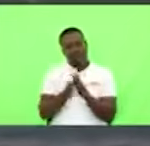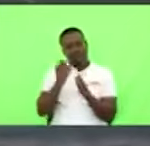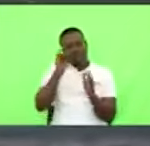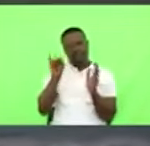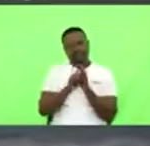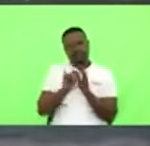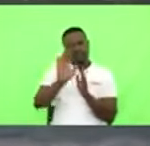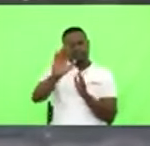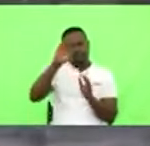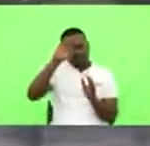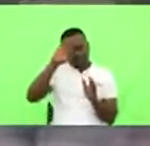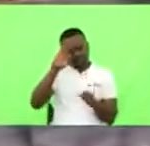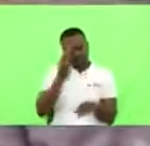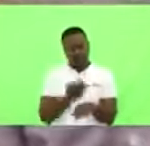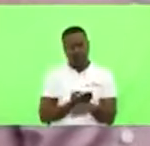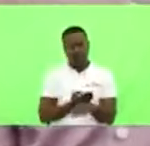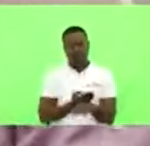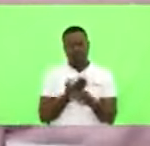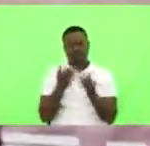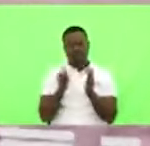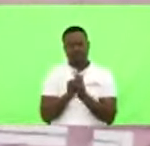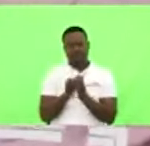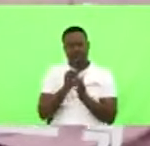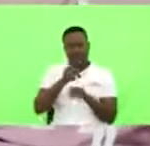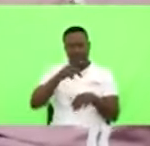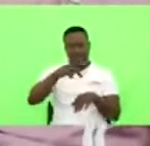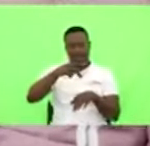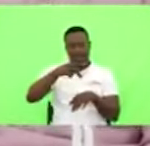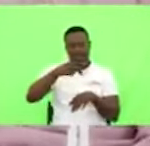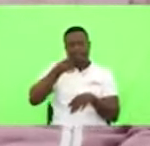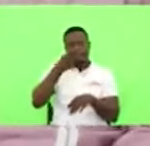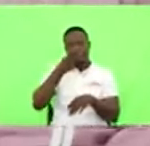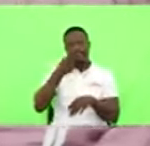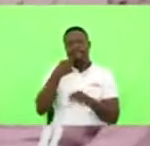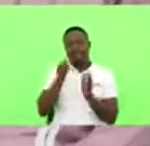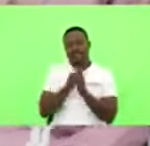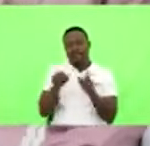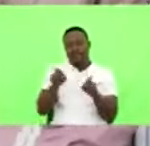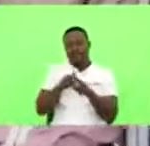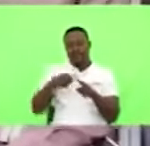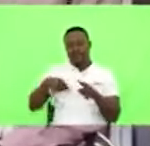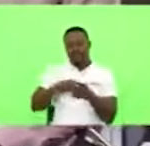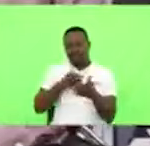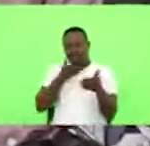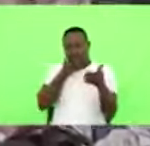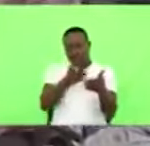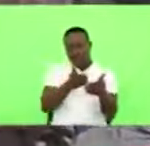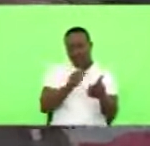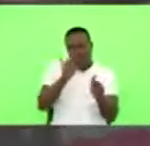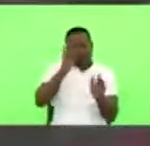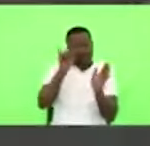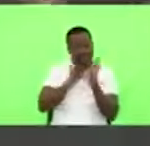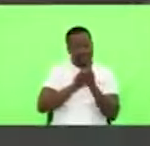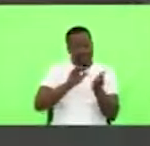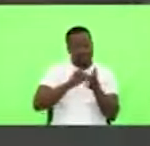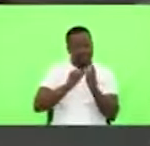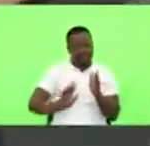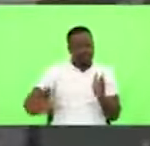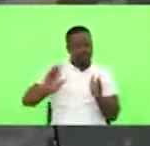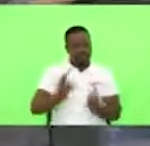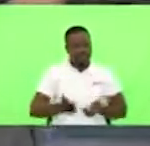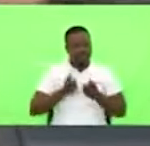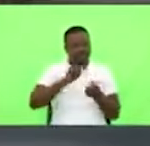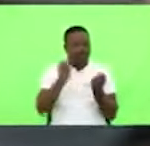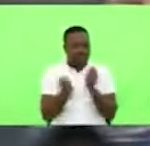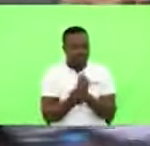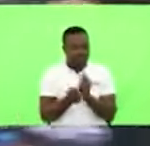son. And Paul says that as we get closer to the image, we are transformed from glory